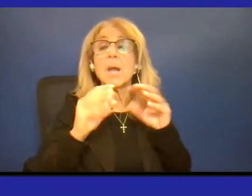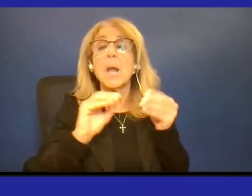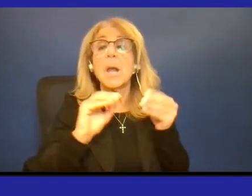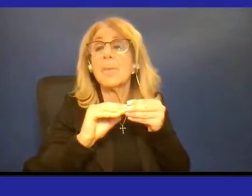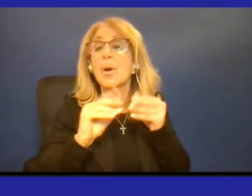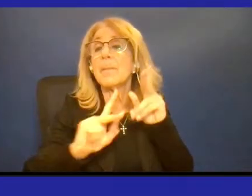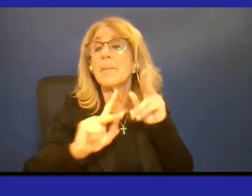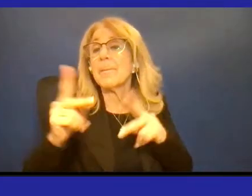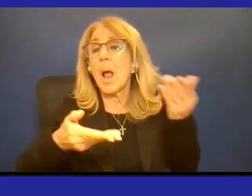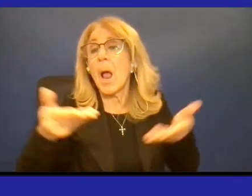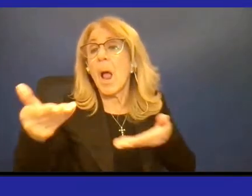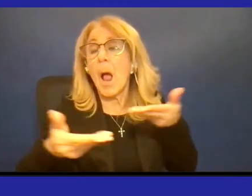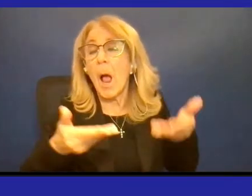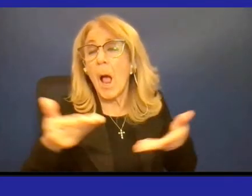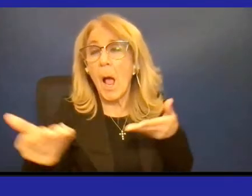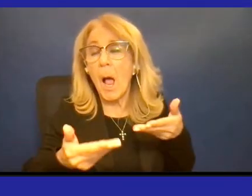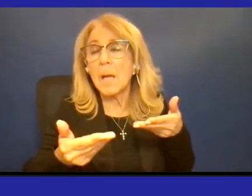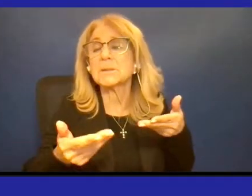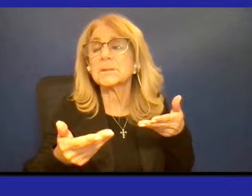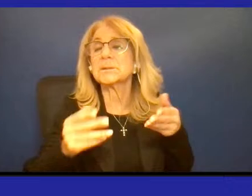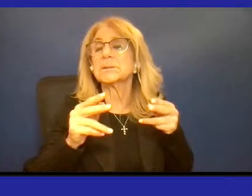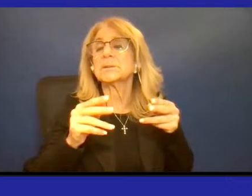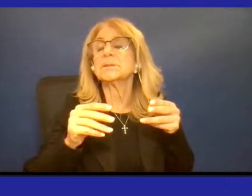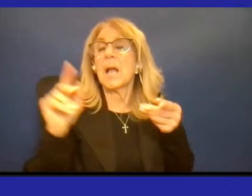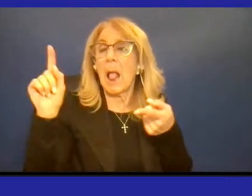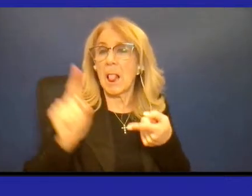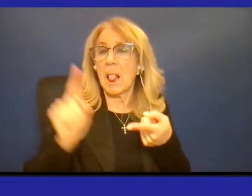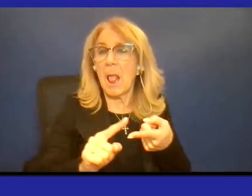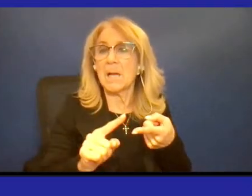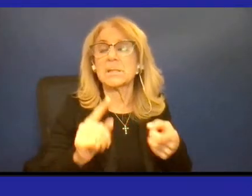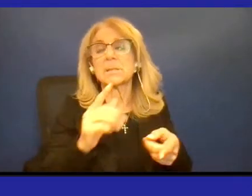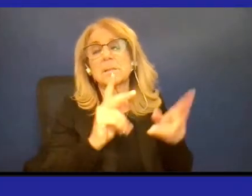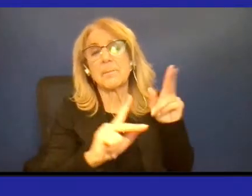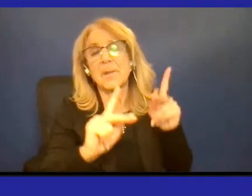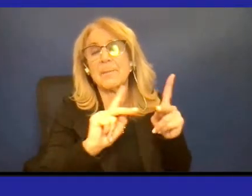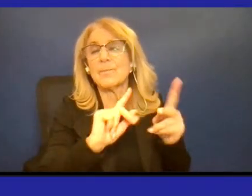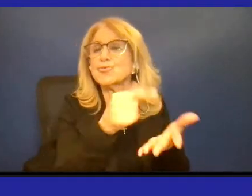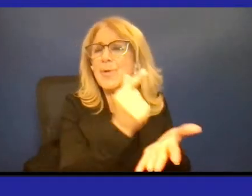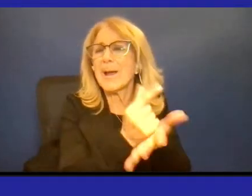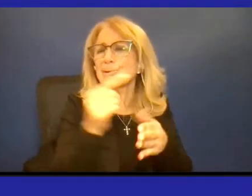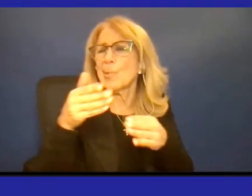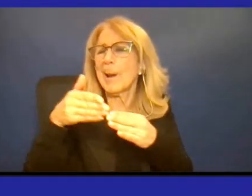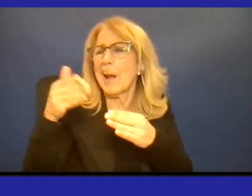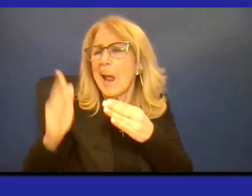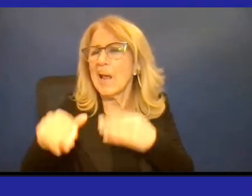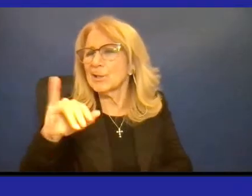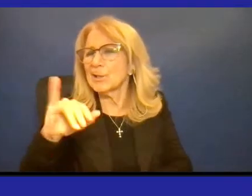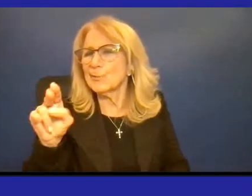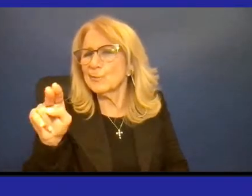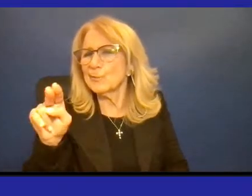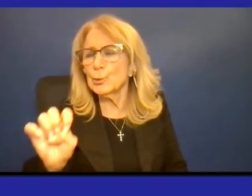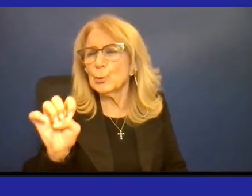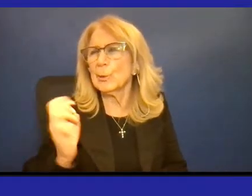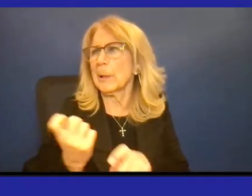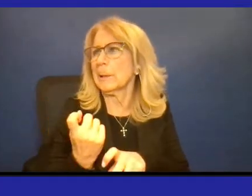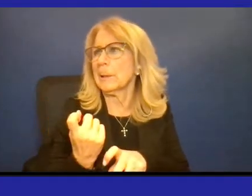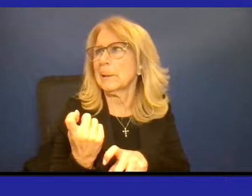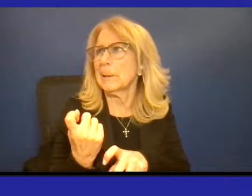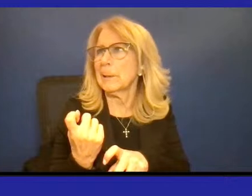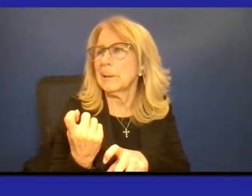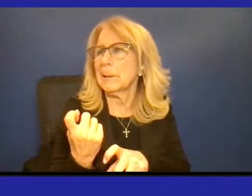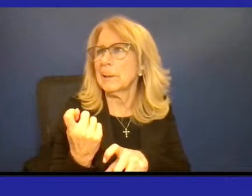everyone graduates fellowship and residency in end of June, and so, right, last year,